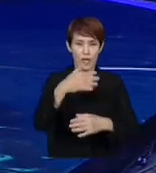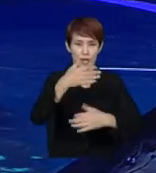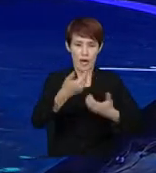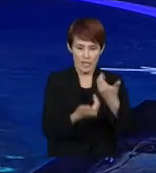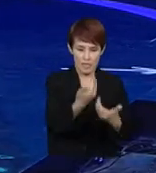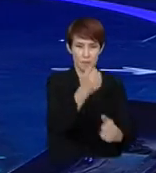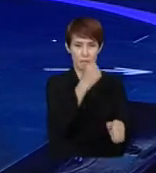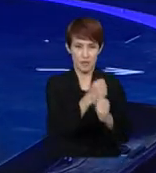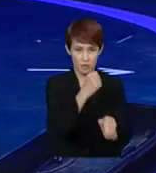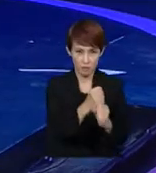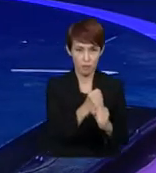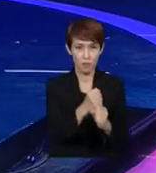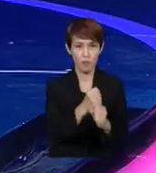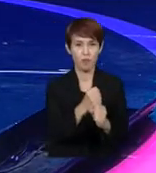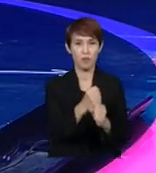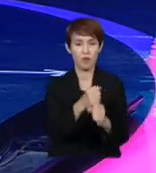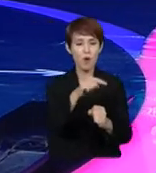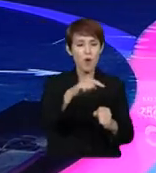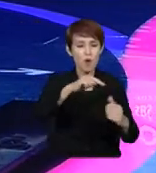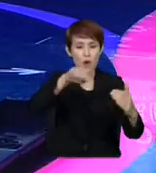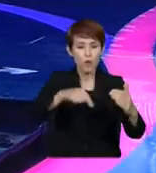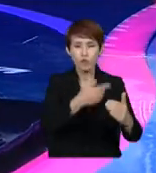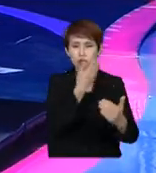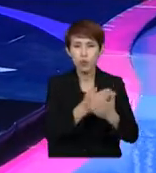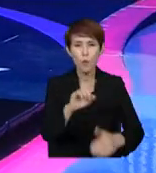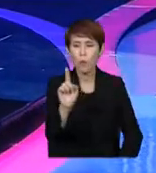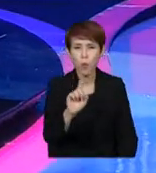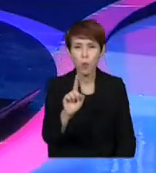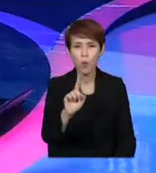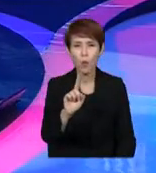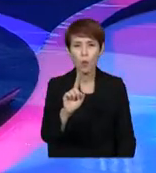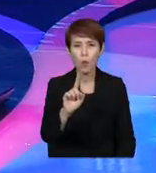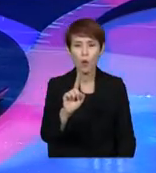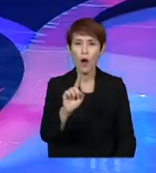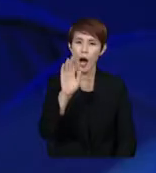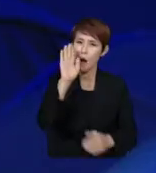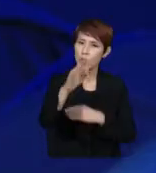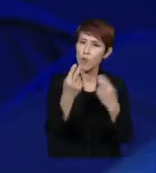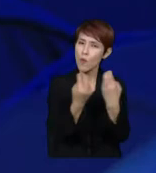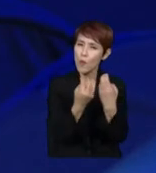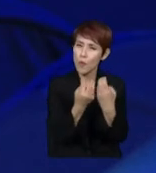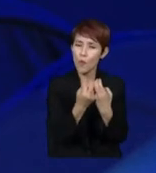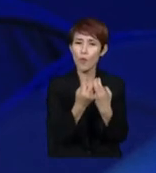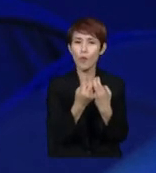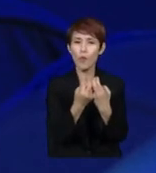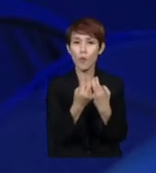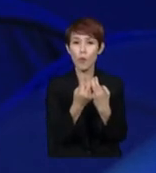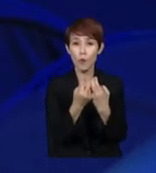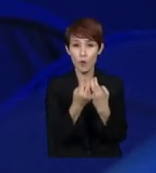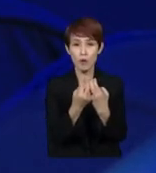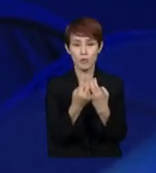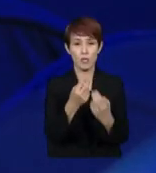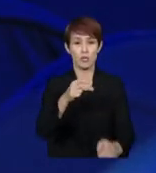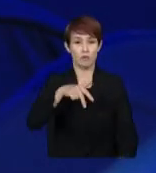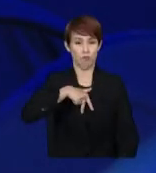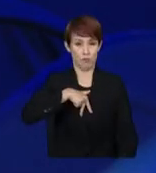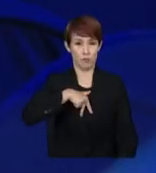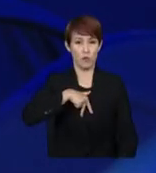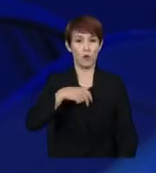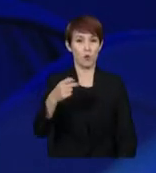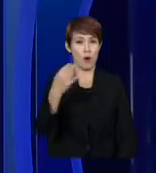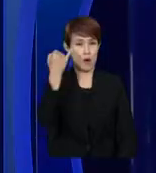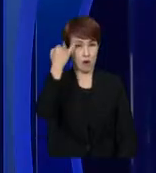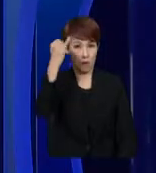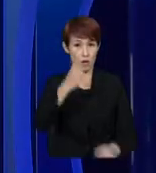stand, depending on, you know, what their interests might be, their identities, their ideas, and so on. But arguably, and some of you might disagree with